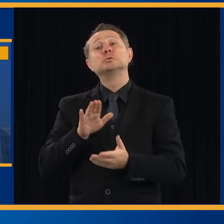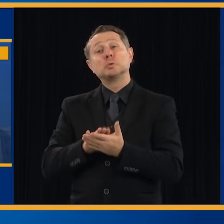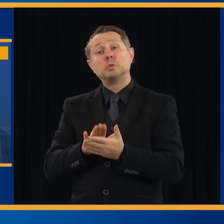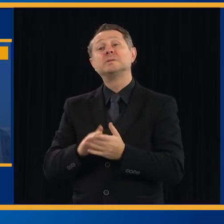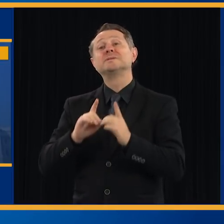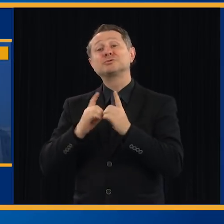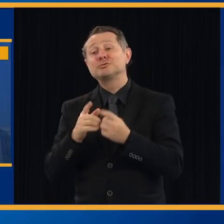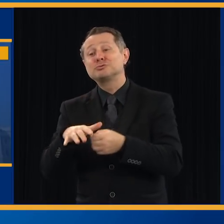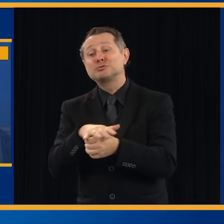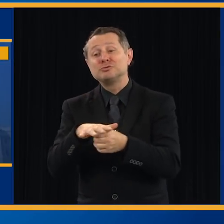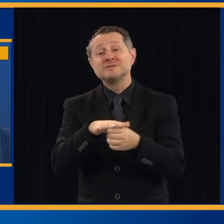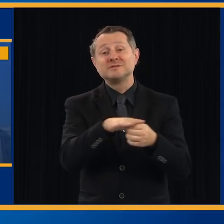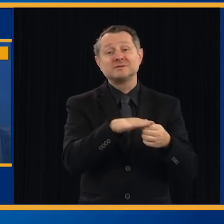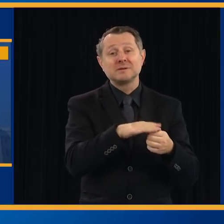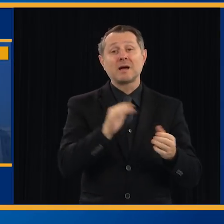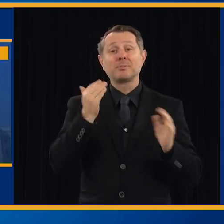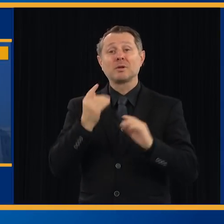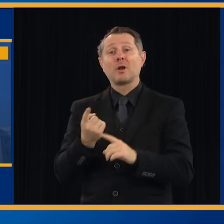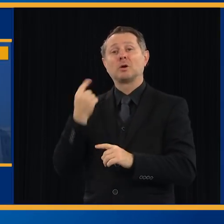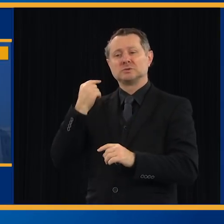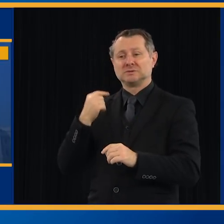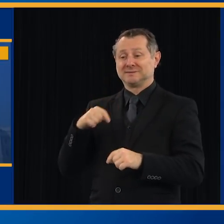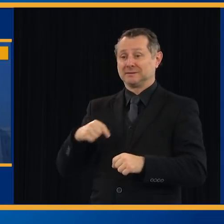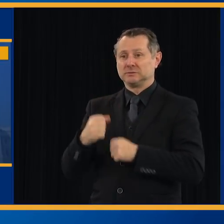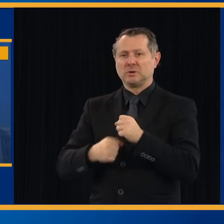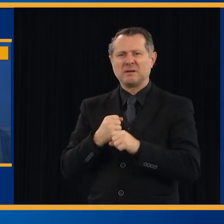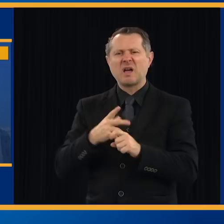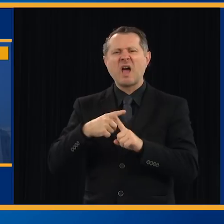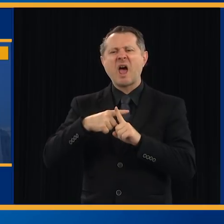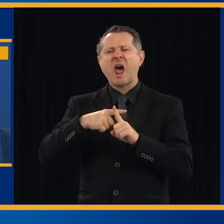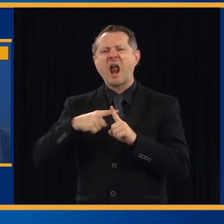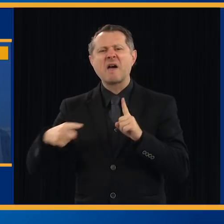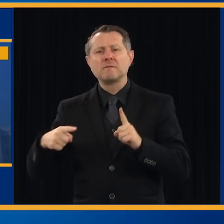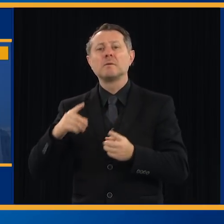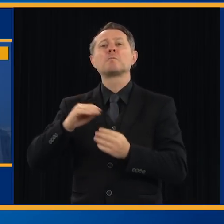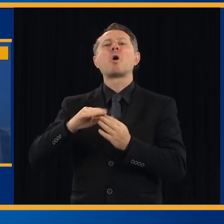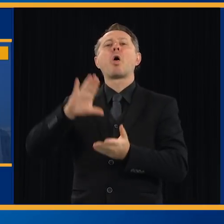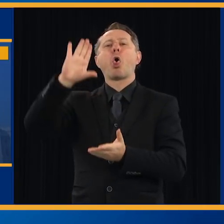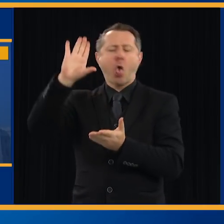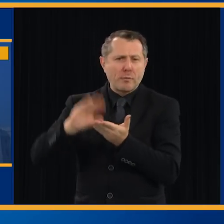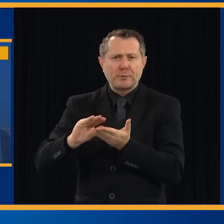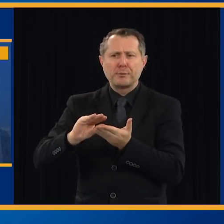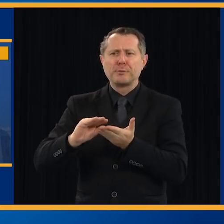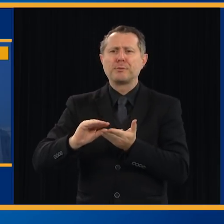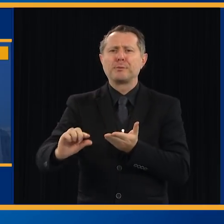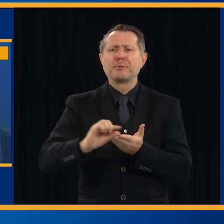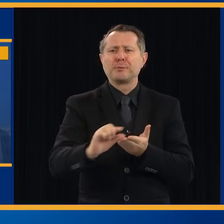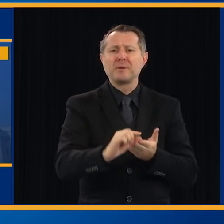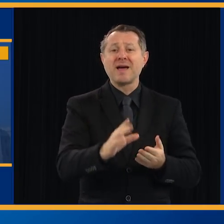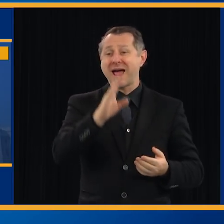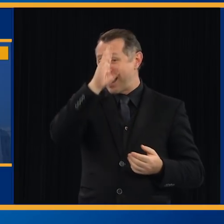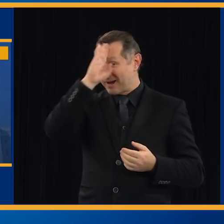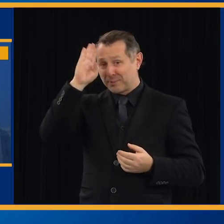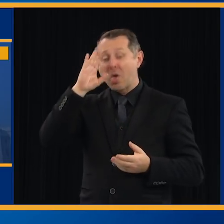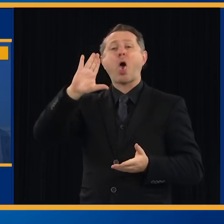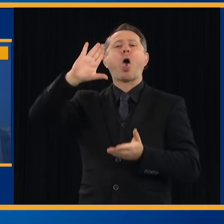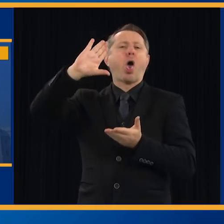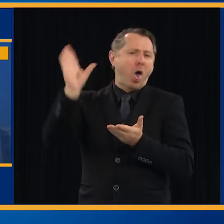aid they got from the state last year. You're talking about cuts to hospitals from the state. I mean,